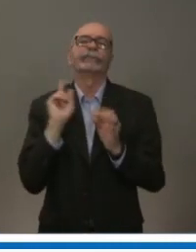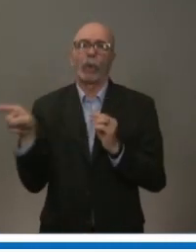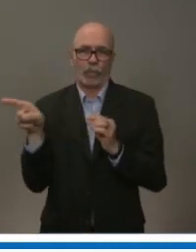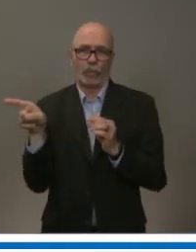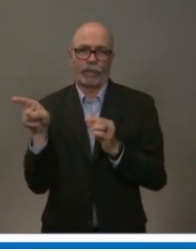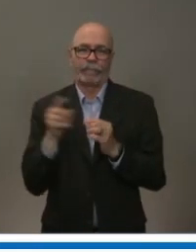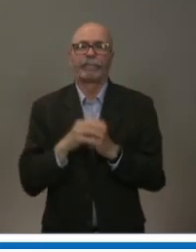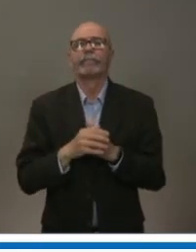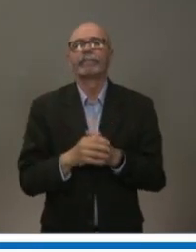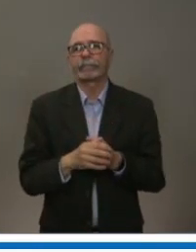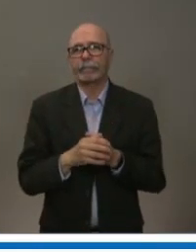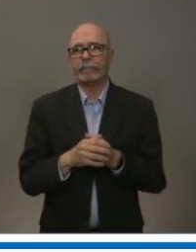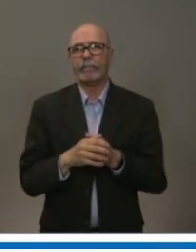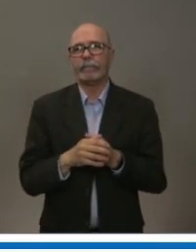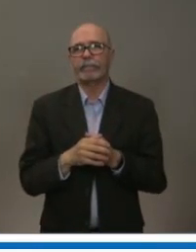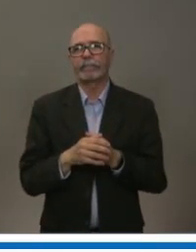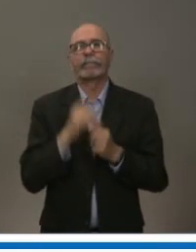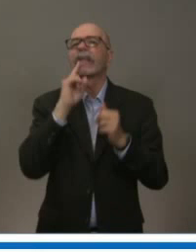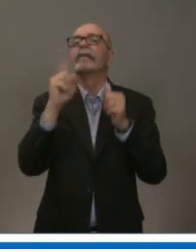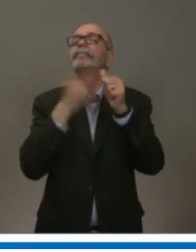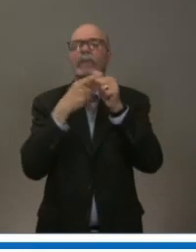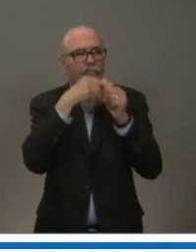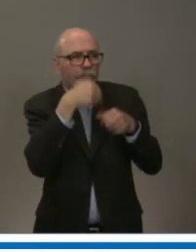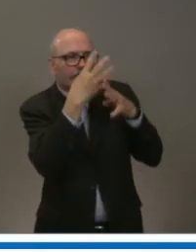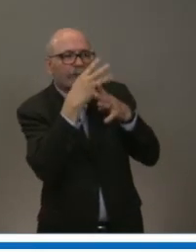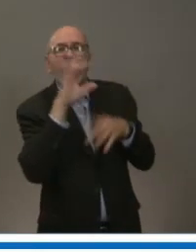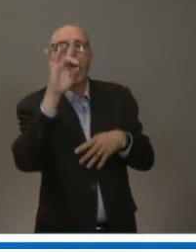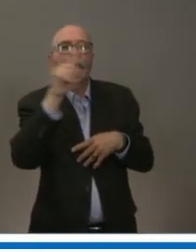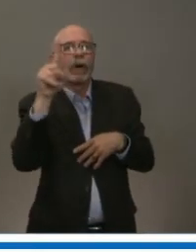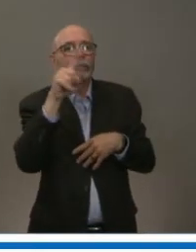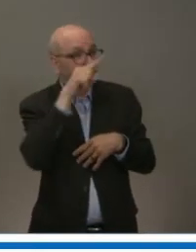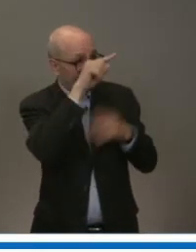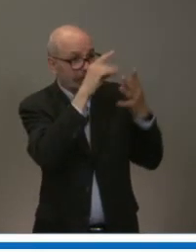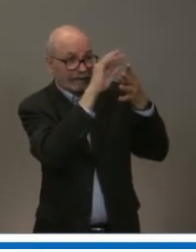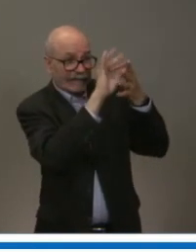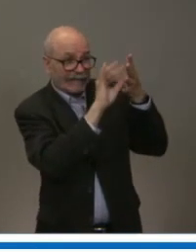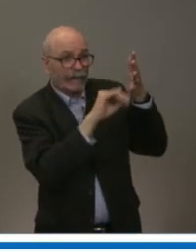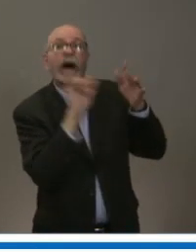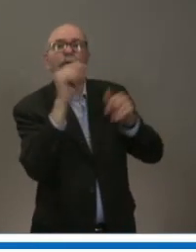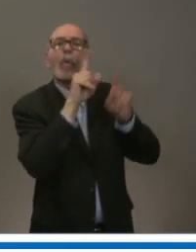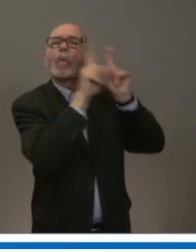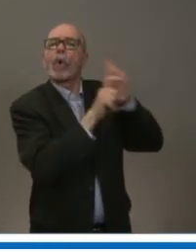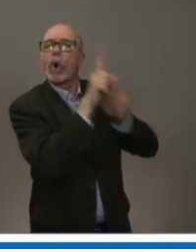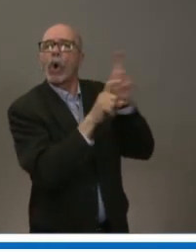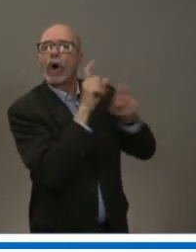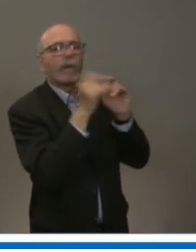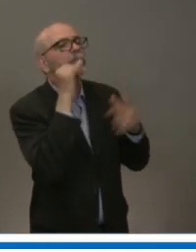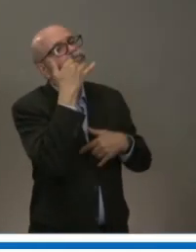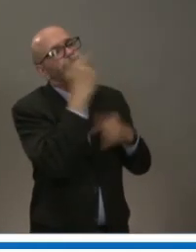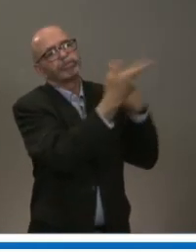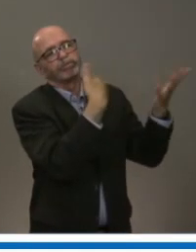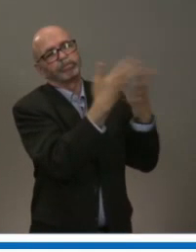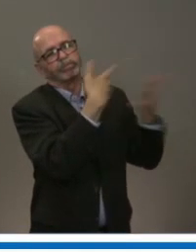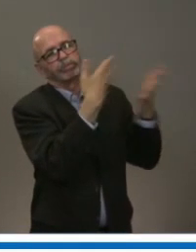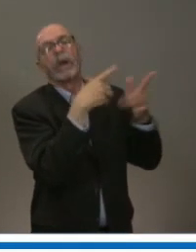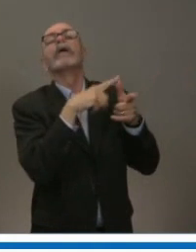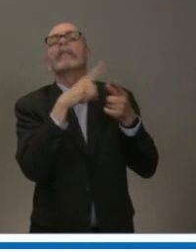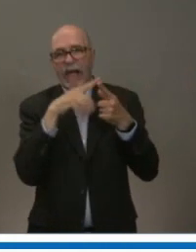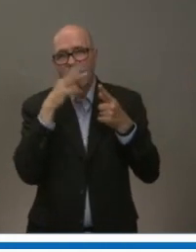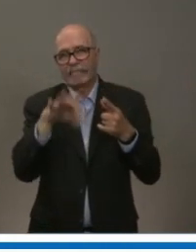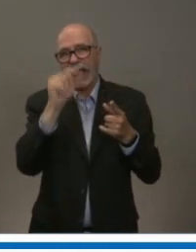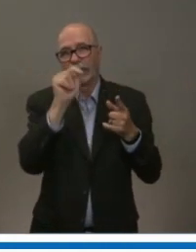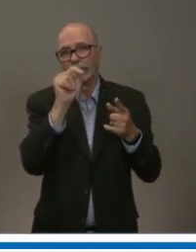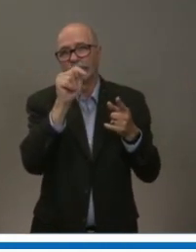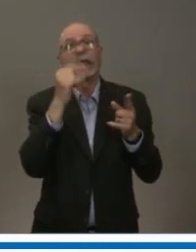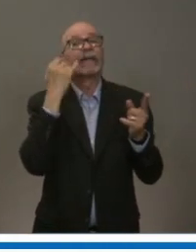the 811 website, doing their online screening, and then they'll be directed for further telephone